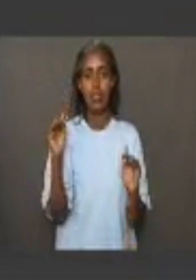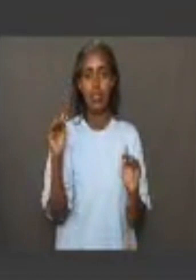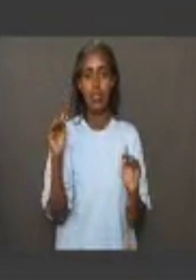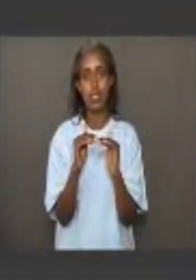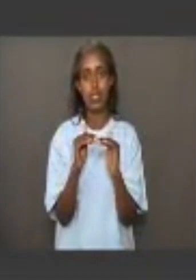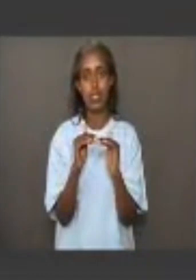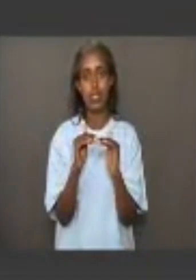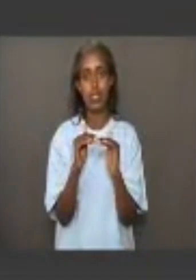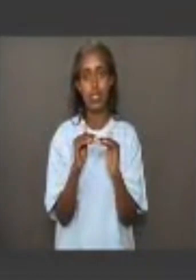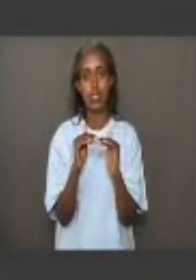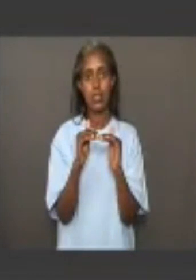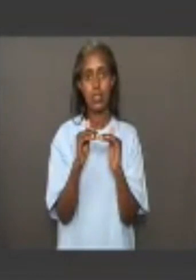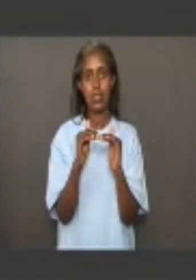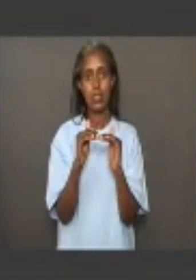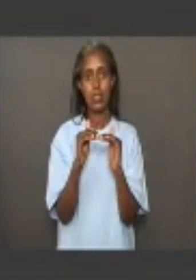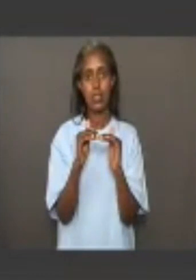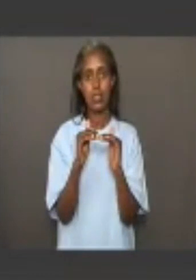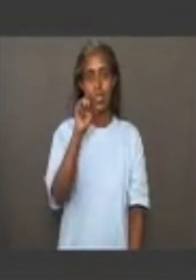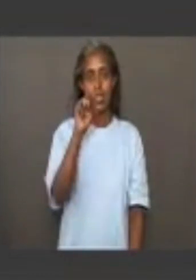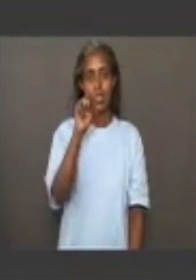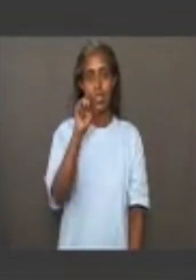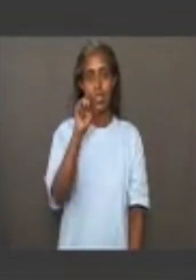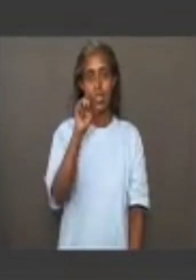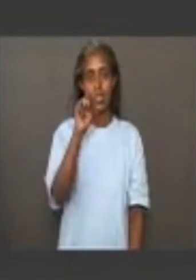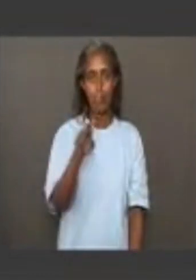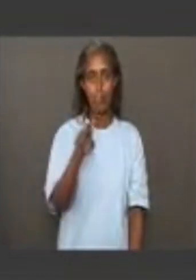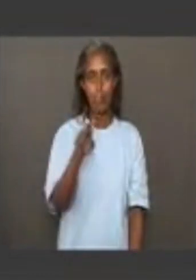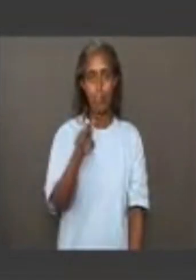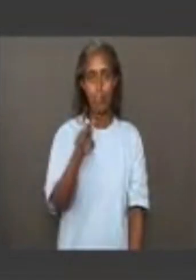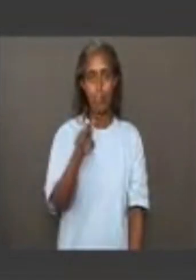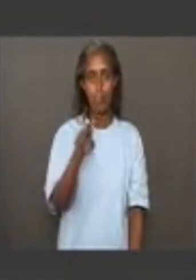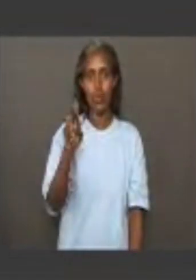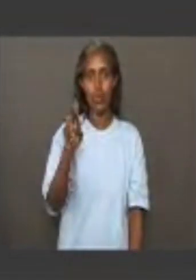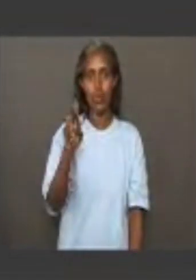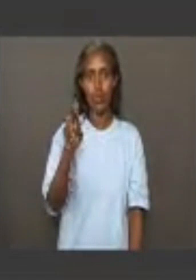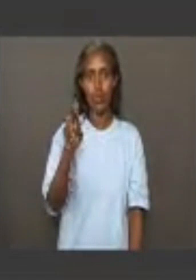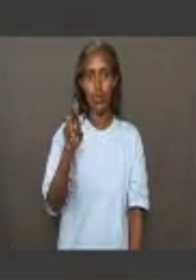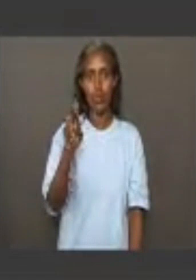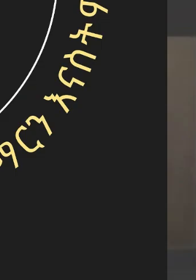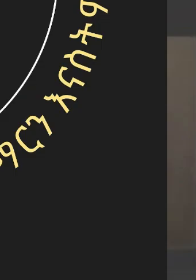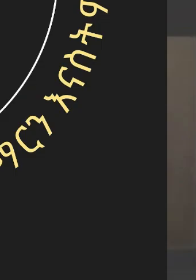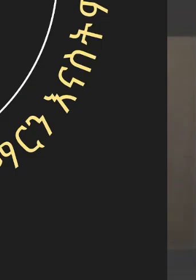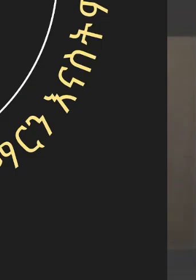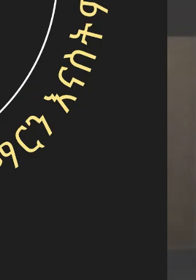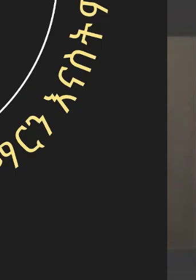equals the nth root of b.